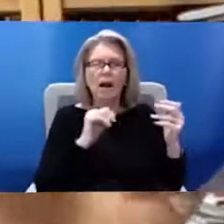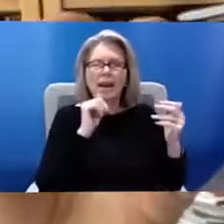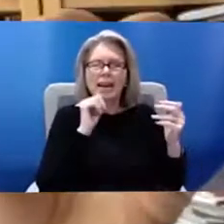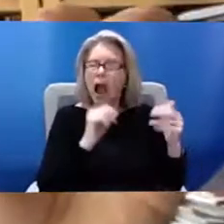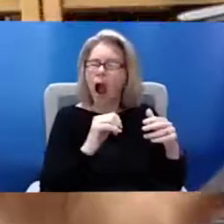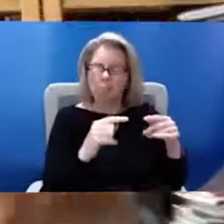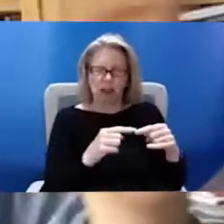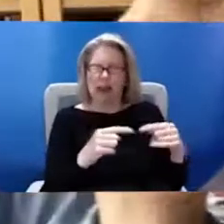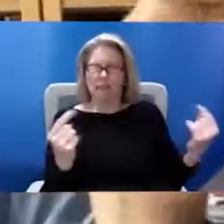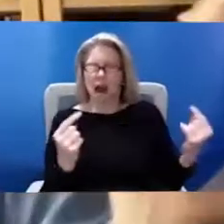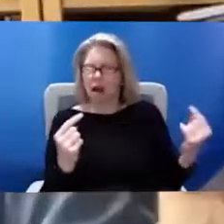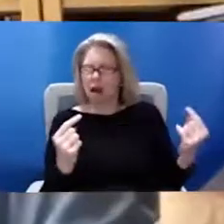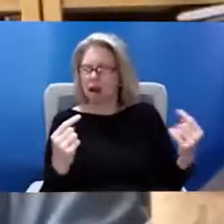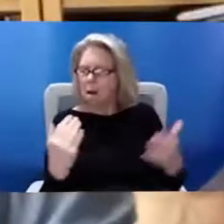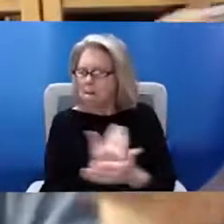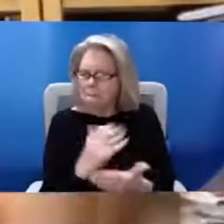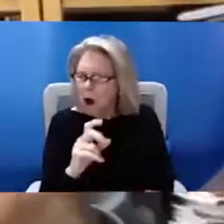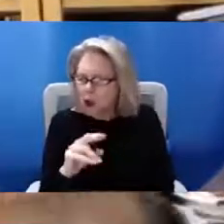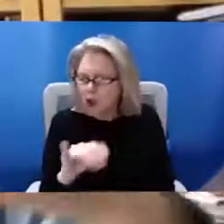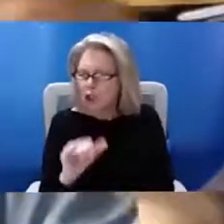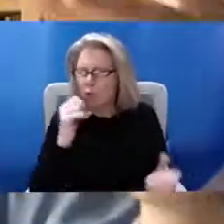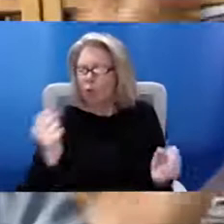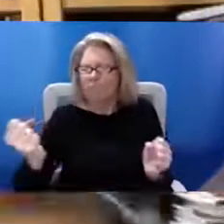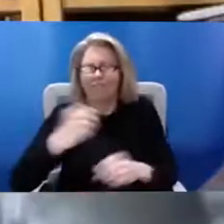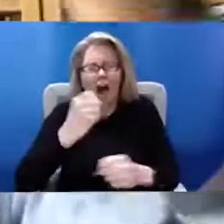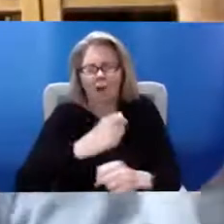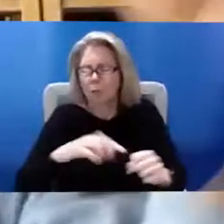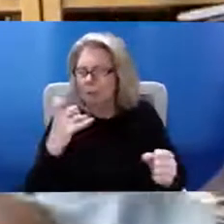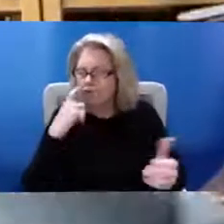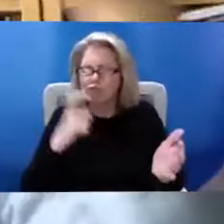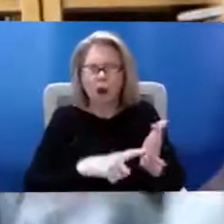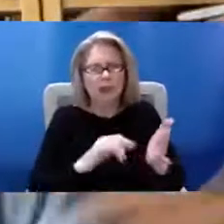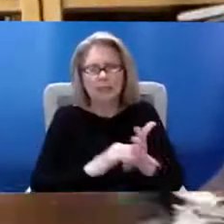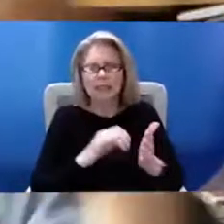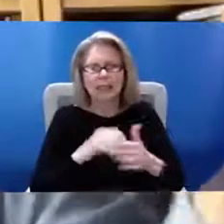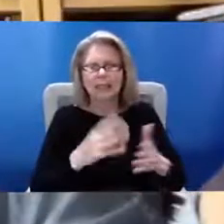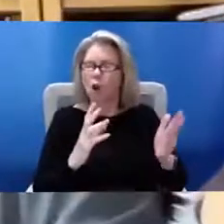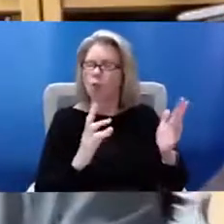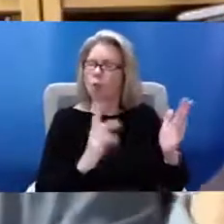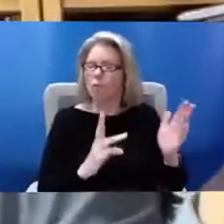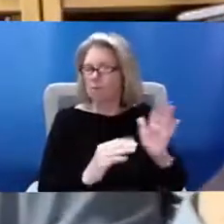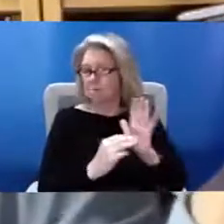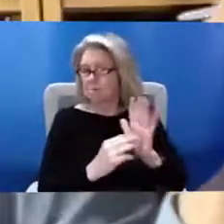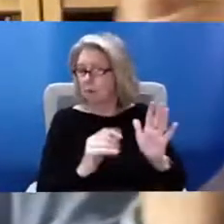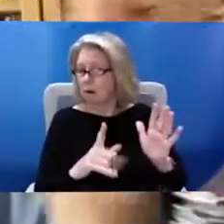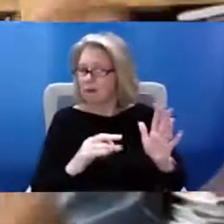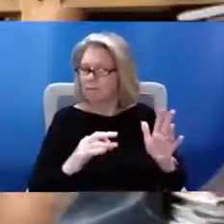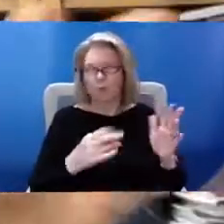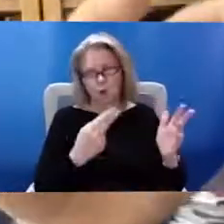a unity or entering modernity or fighting to be recognized in that model, Western model of